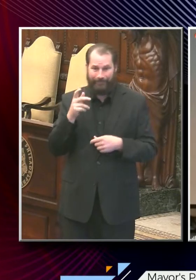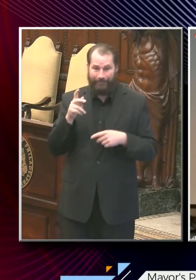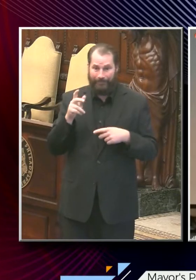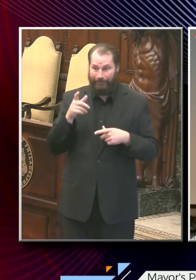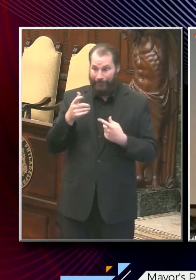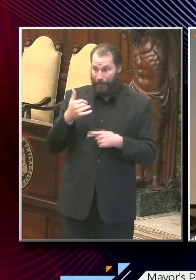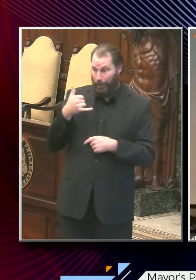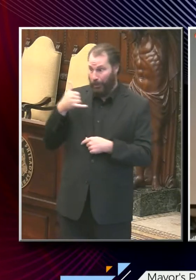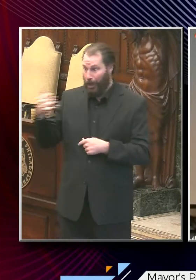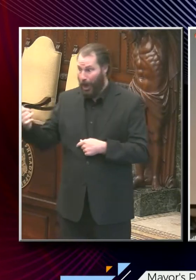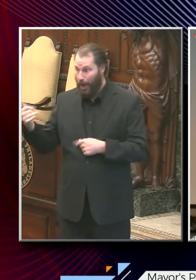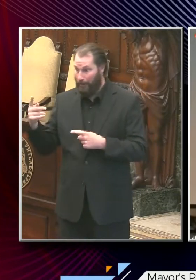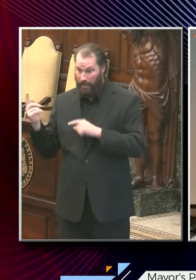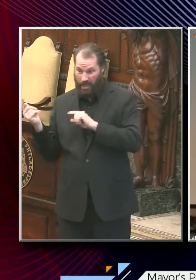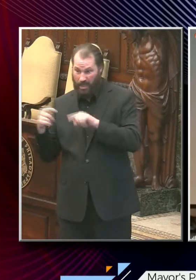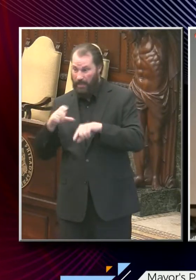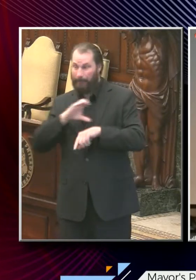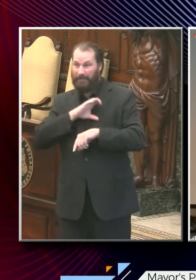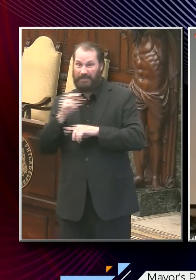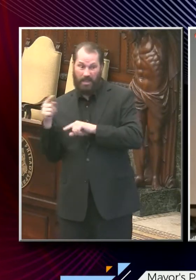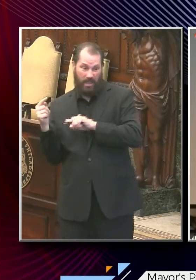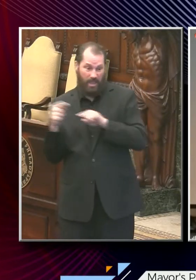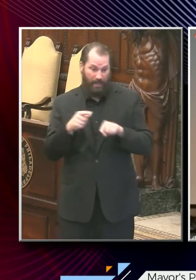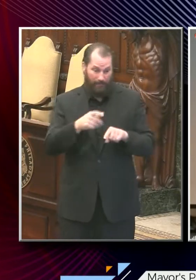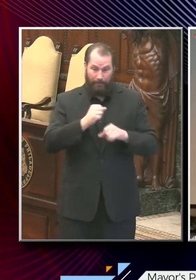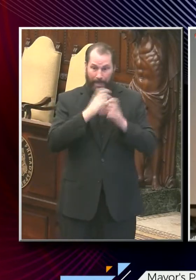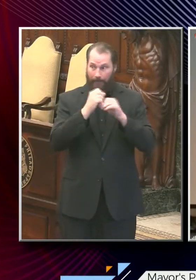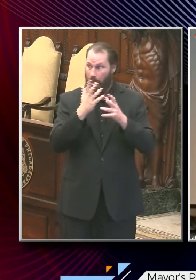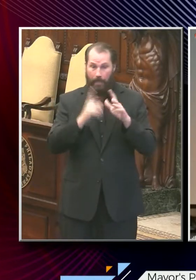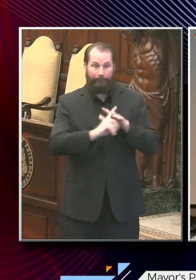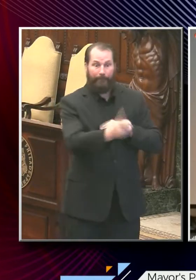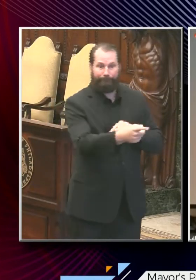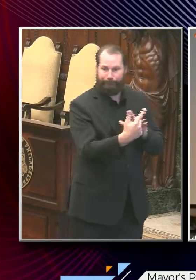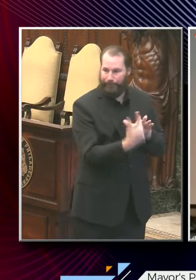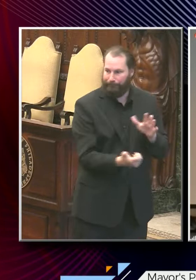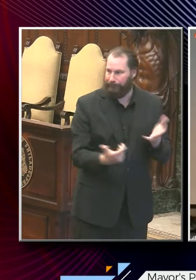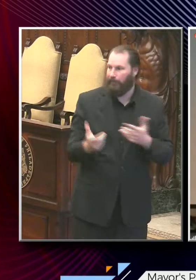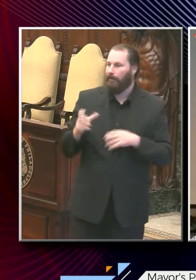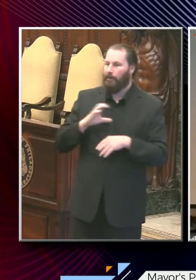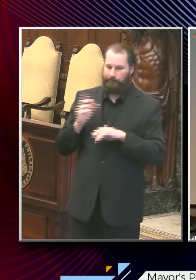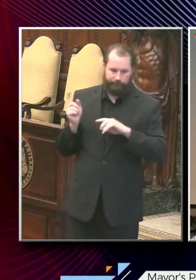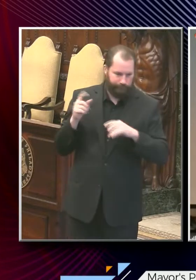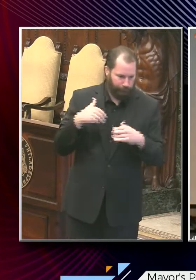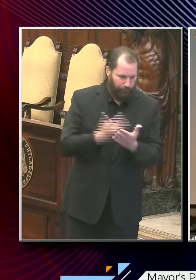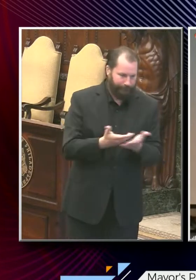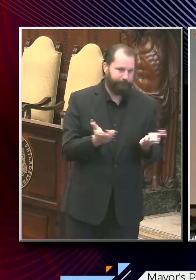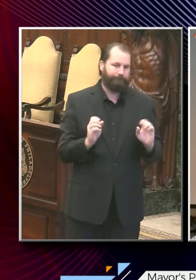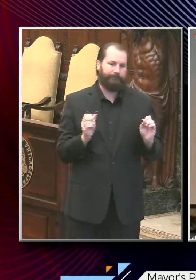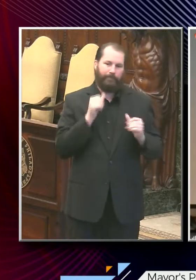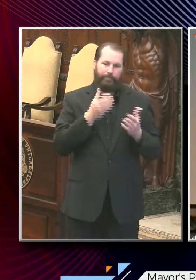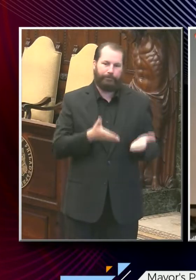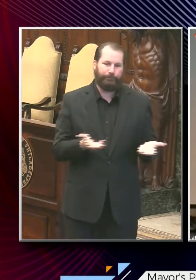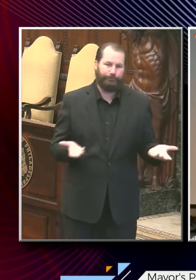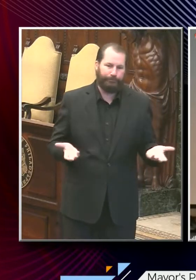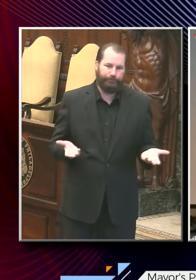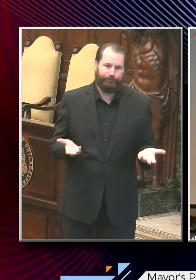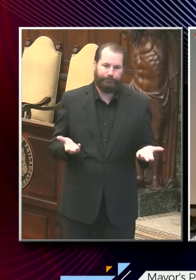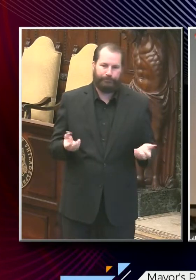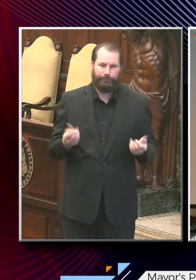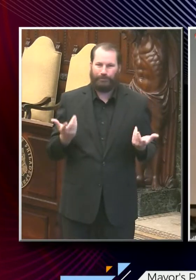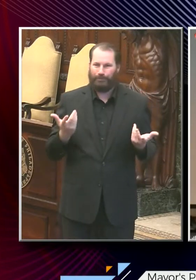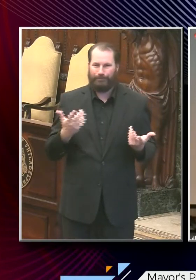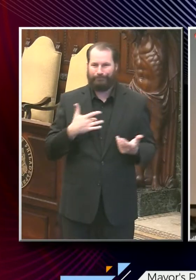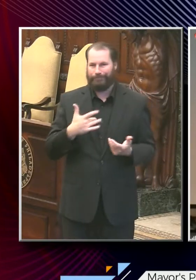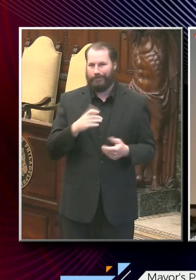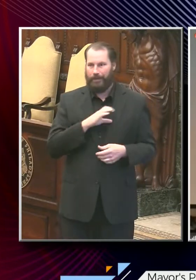extremely difficult, particularly since the folks setting off some of the fireworks have usually left the area by the time officers